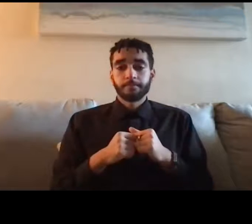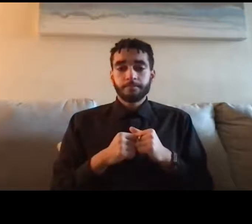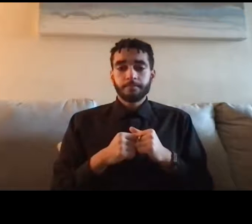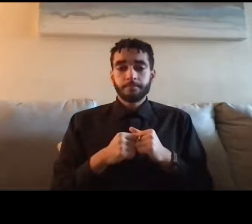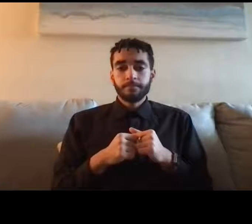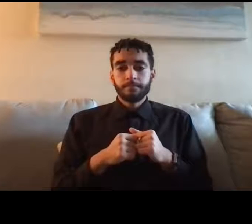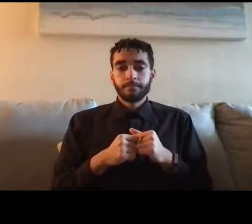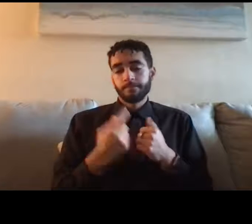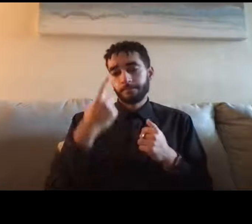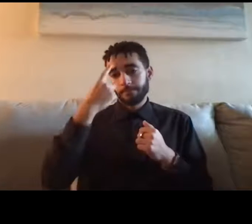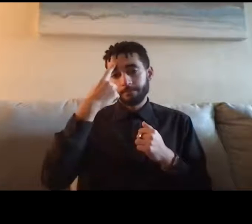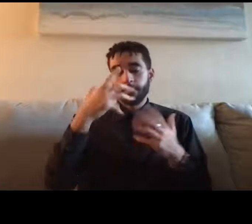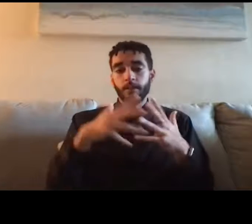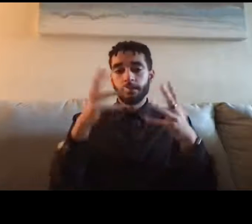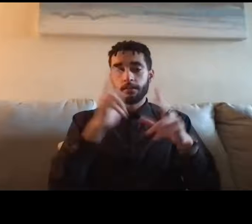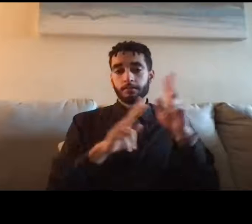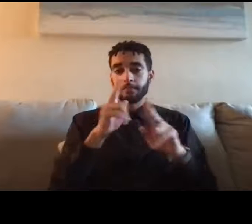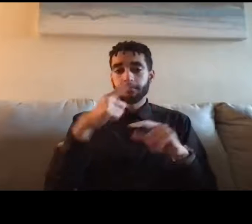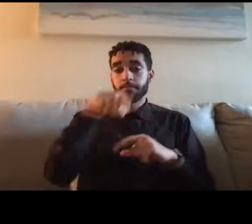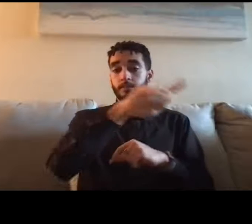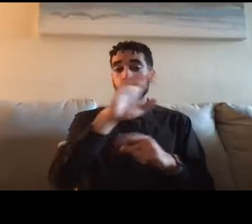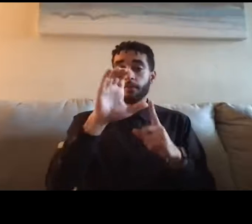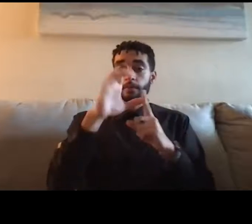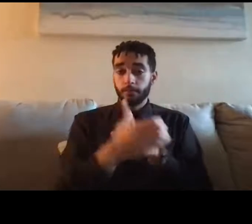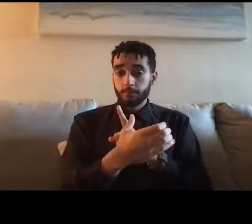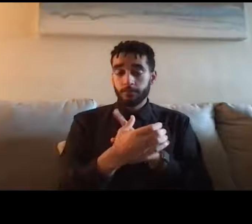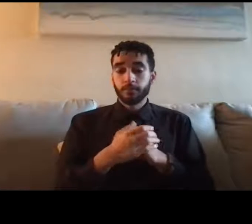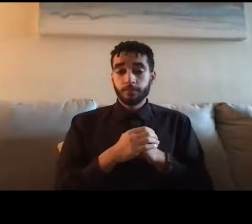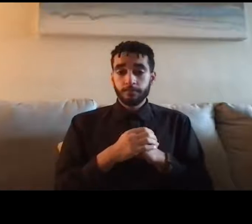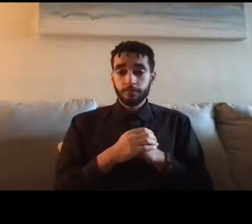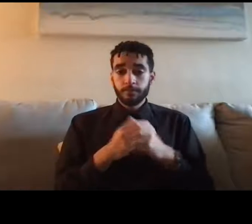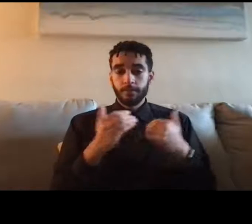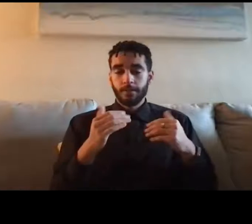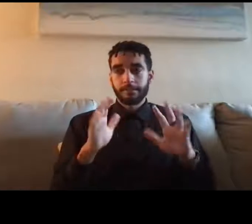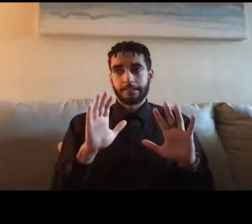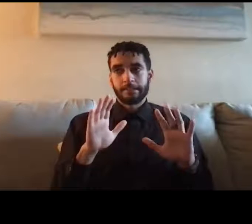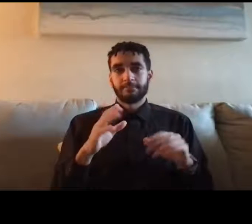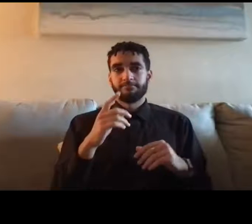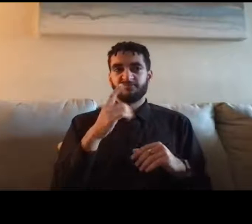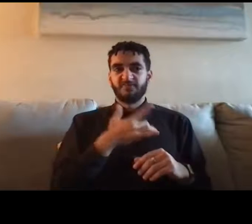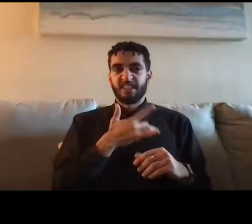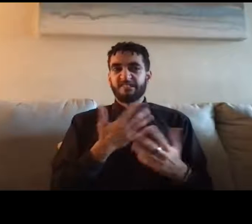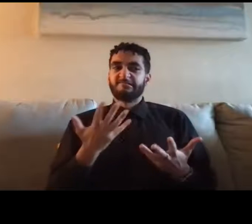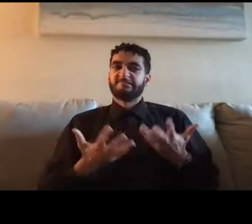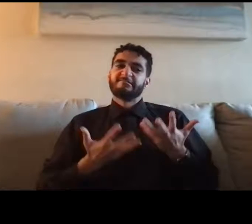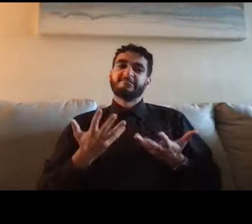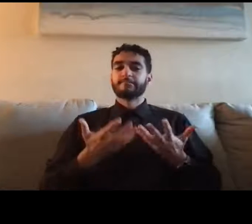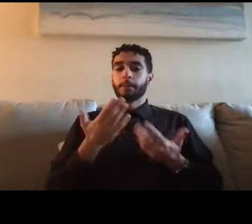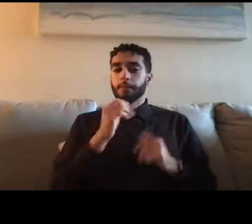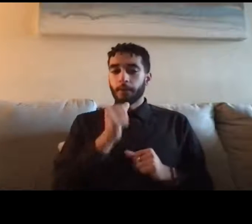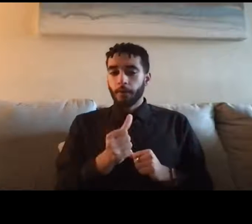of people across a variety of cultures have some reluctance to acknowledge and access services for mental